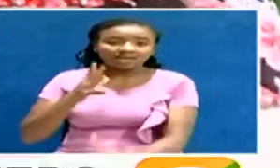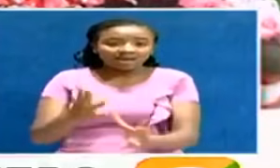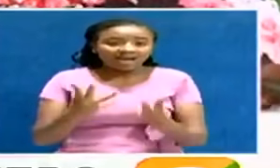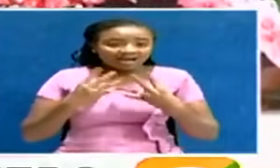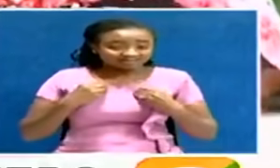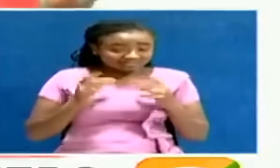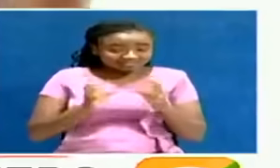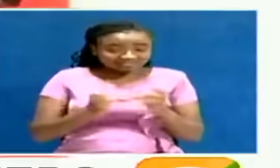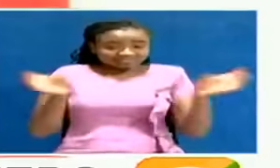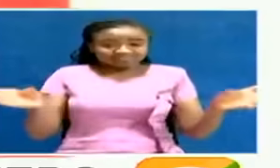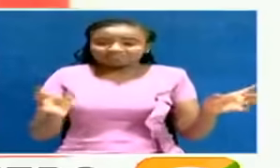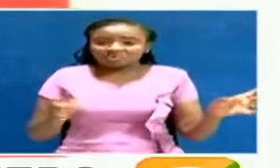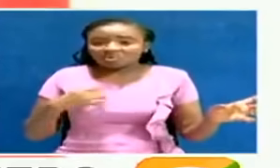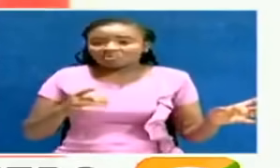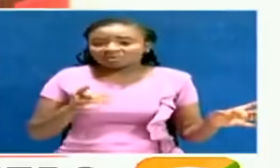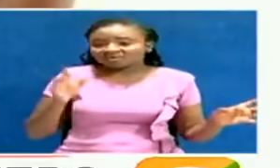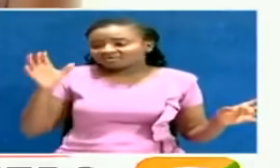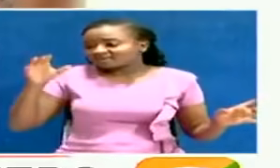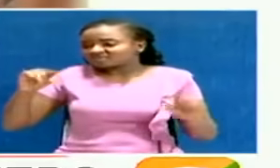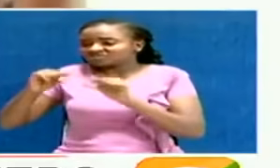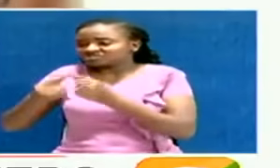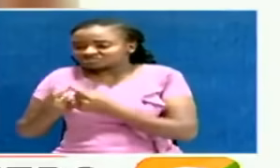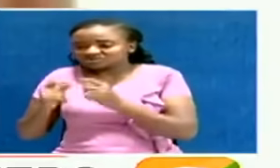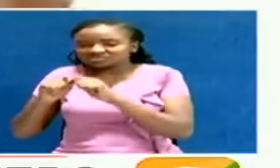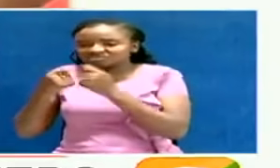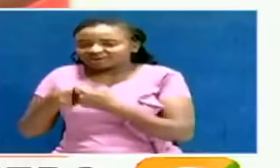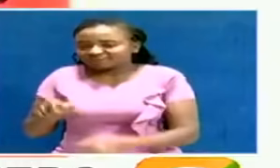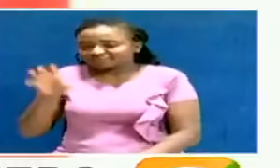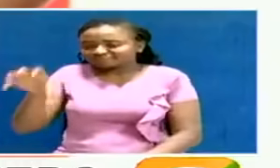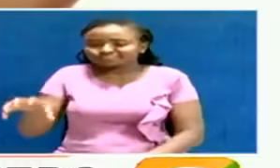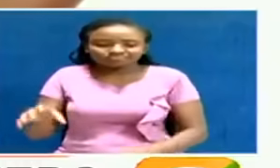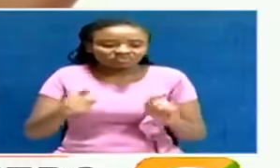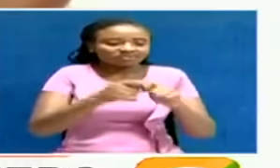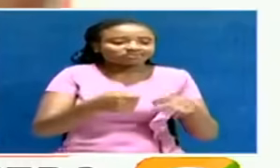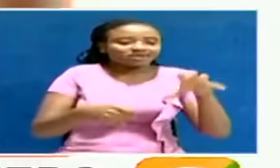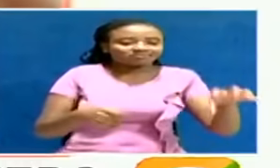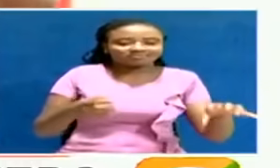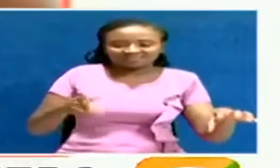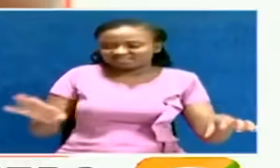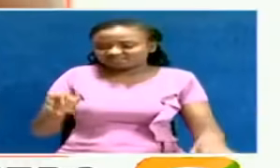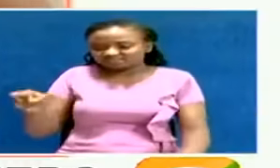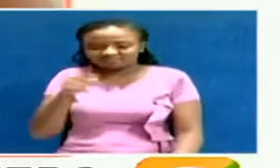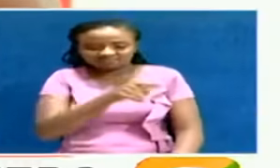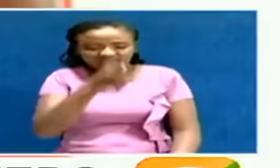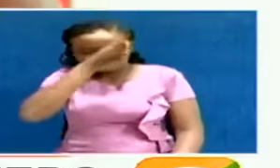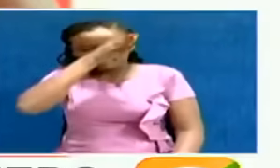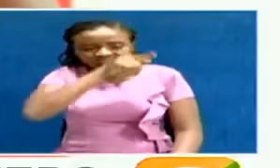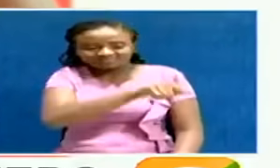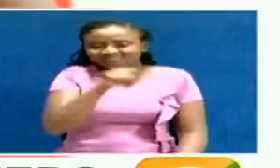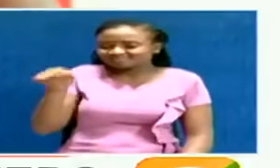musikubali tukawanywe, ati tupelekwe kwa makabila, ati tuwekwe chuki, ati tu...